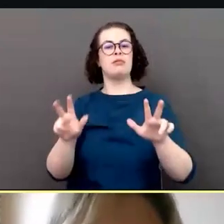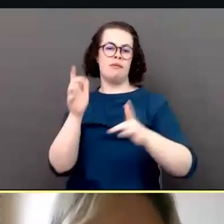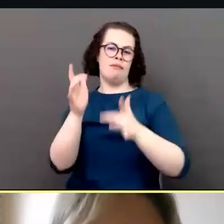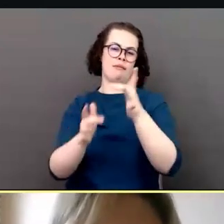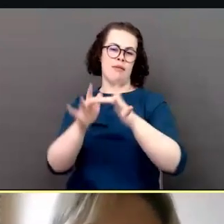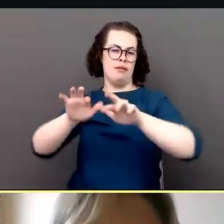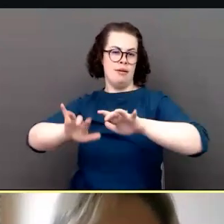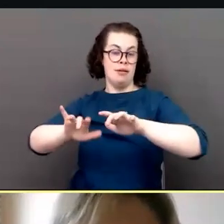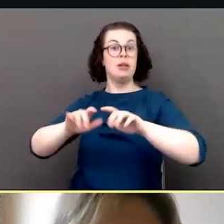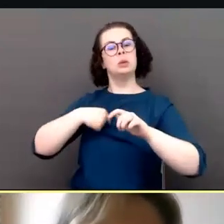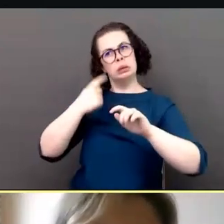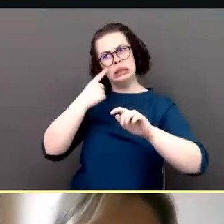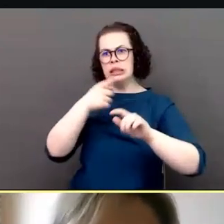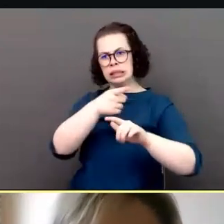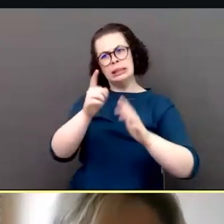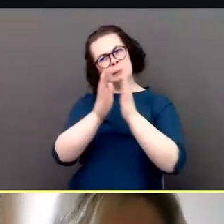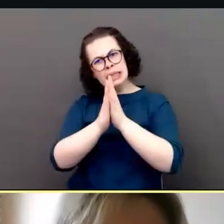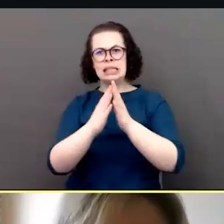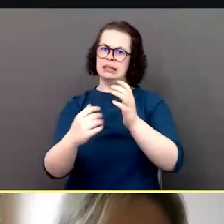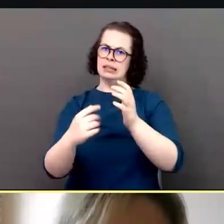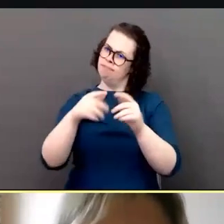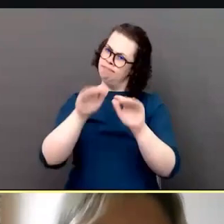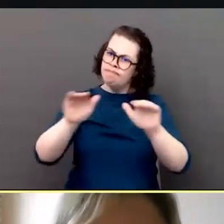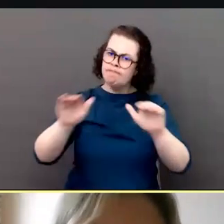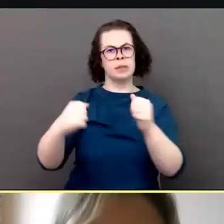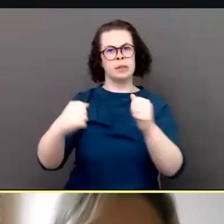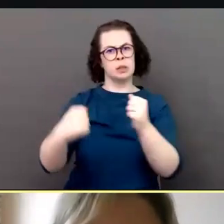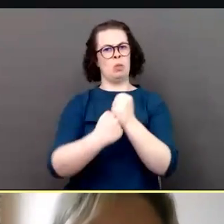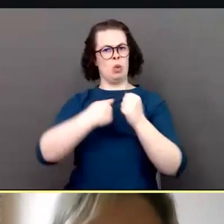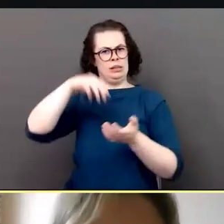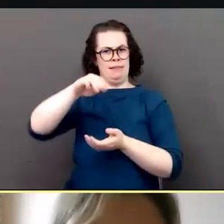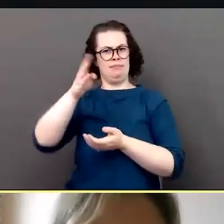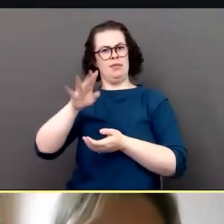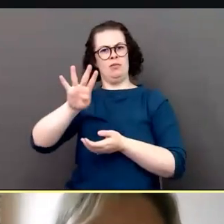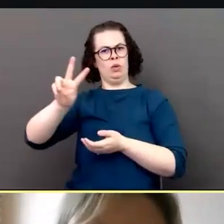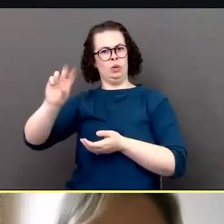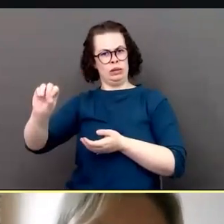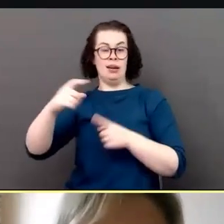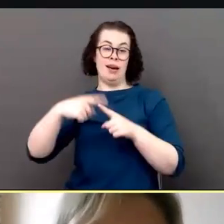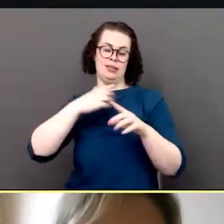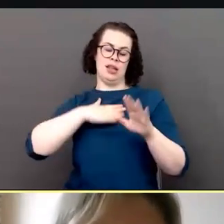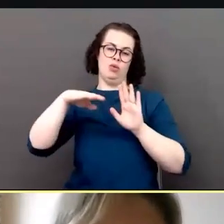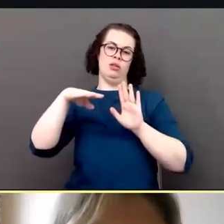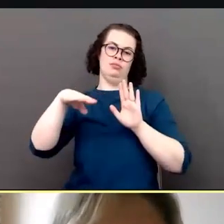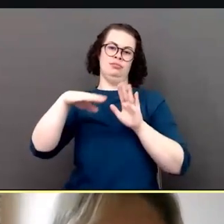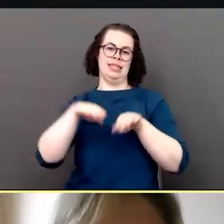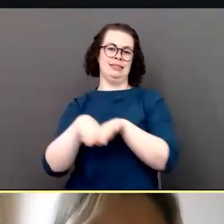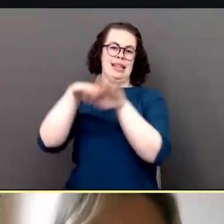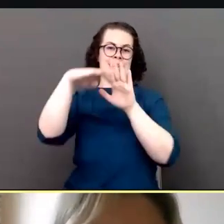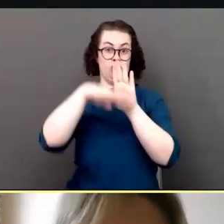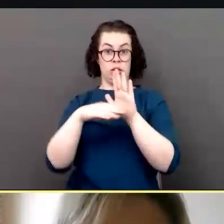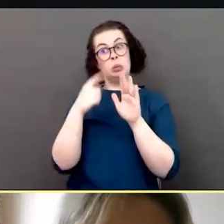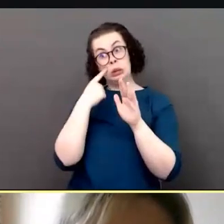support the approval of this standard. And we were very happy to see that the standard was approved by a great majority